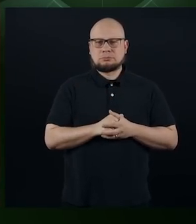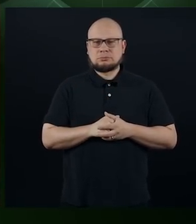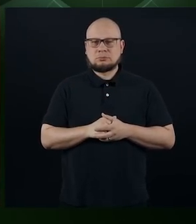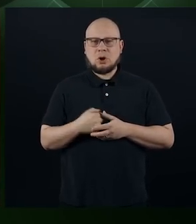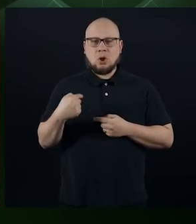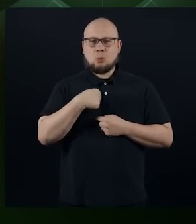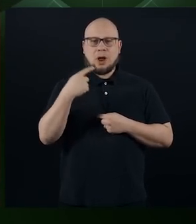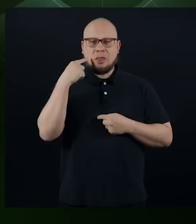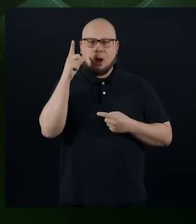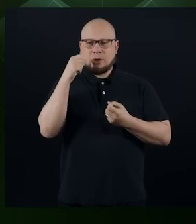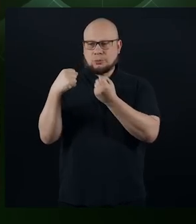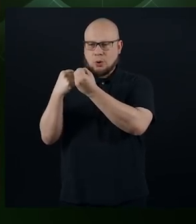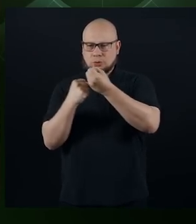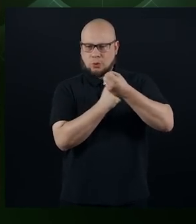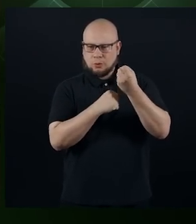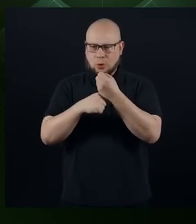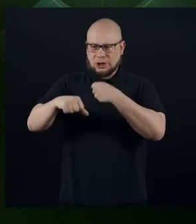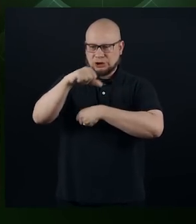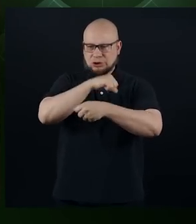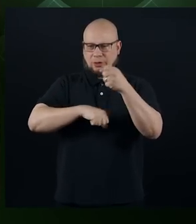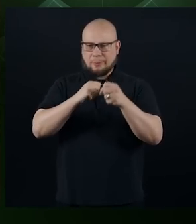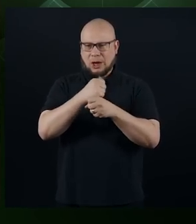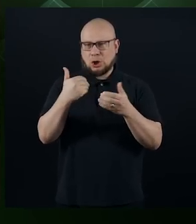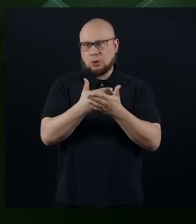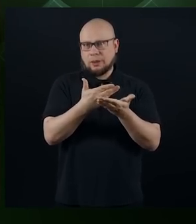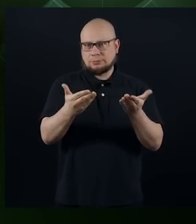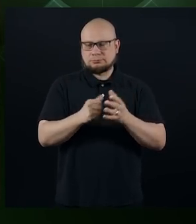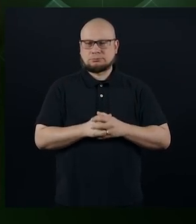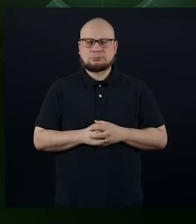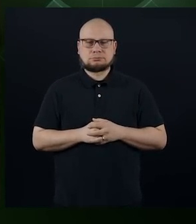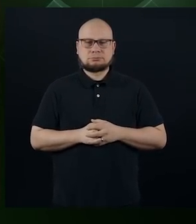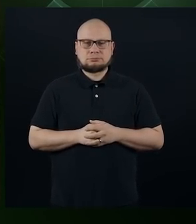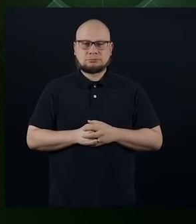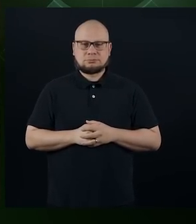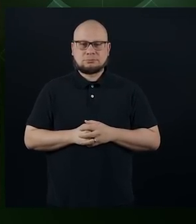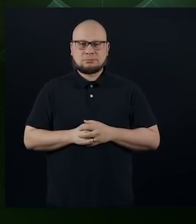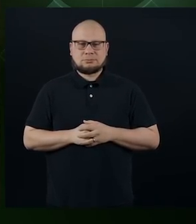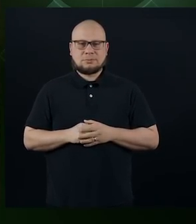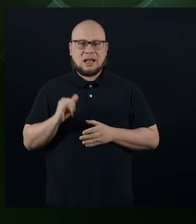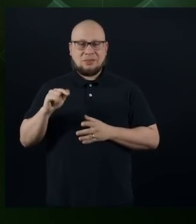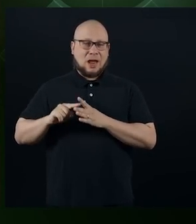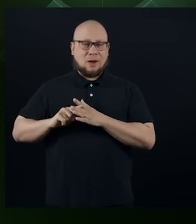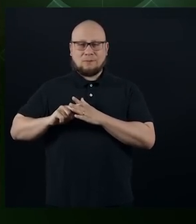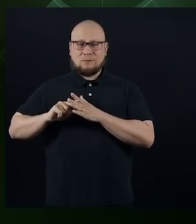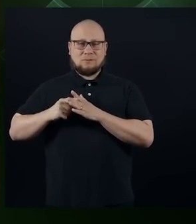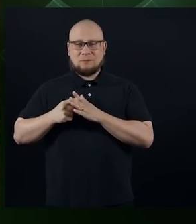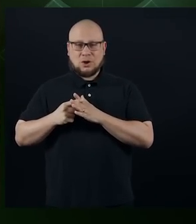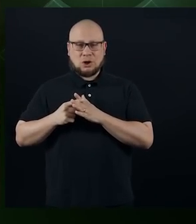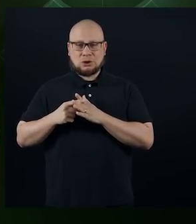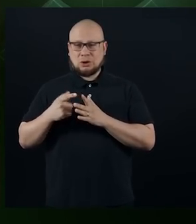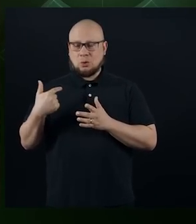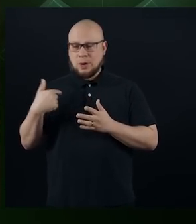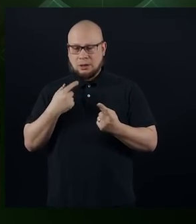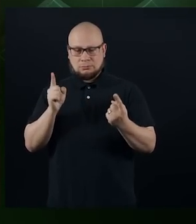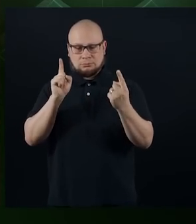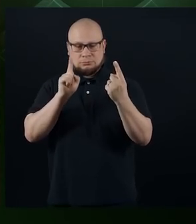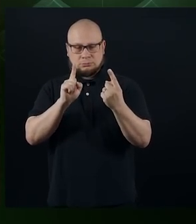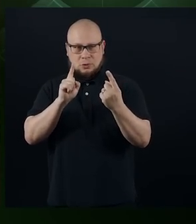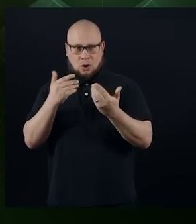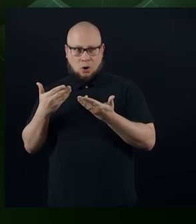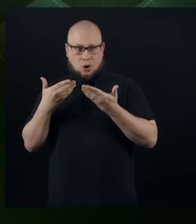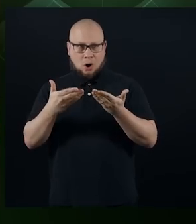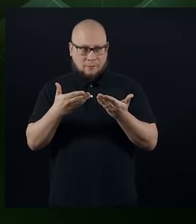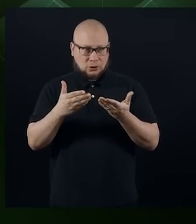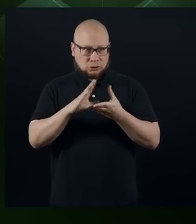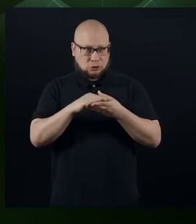each other in new directions. And I think one of the amazing moments has been sharing that first initial creative pitch for where we could potentially take